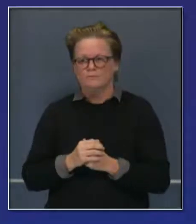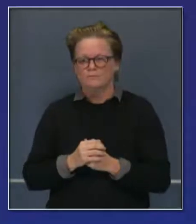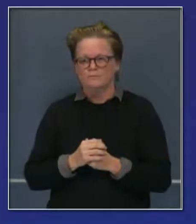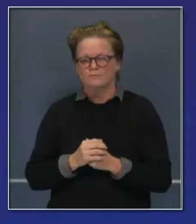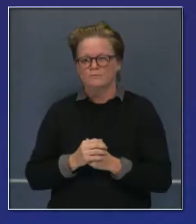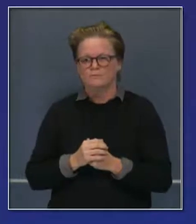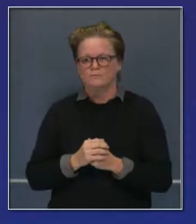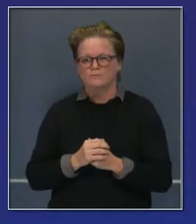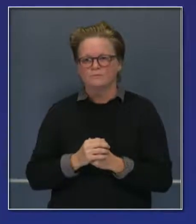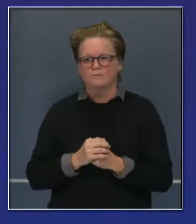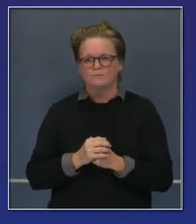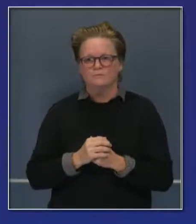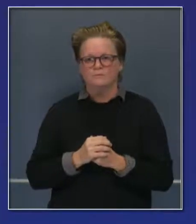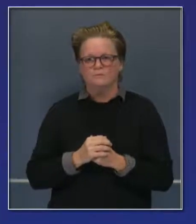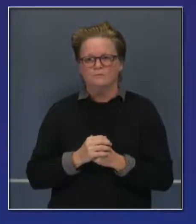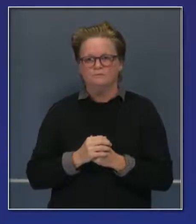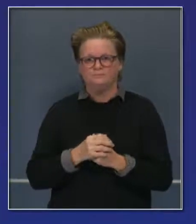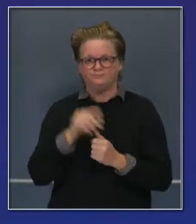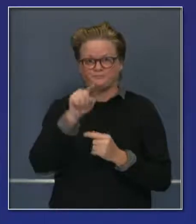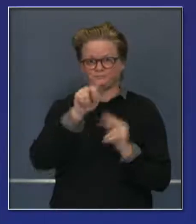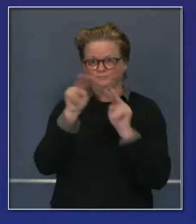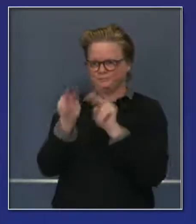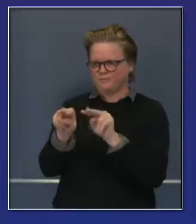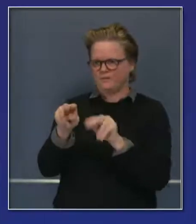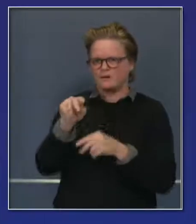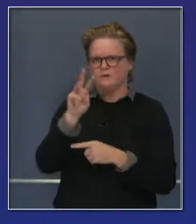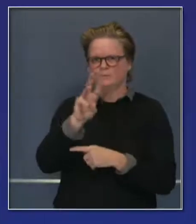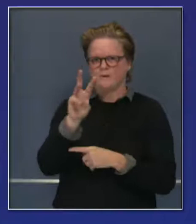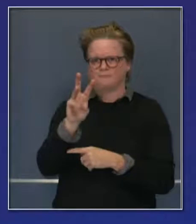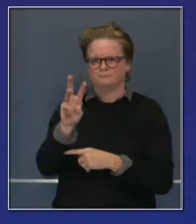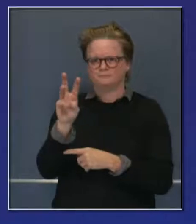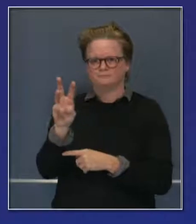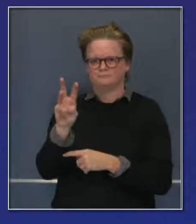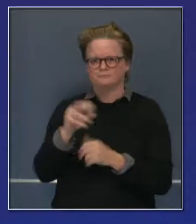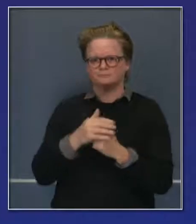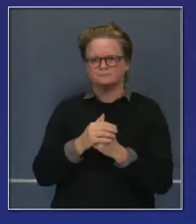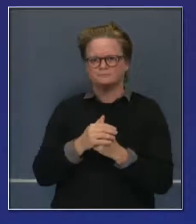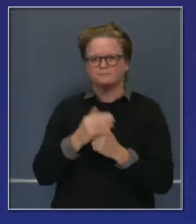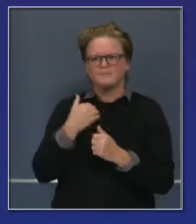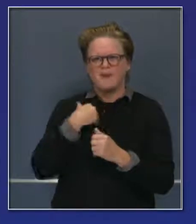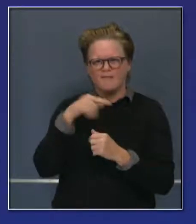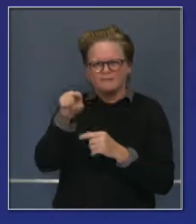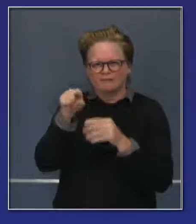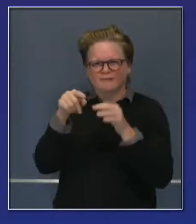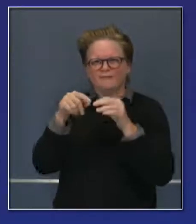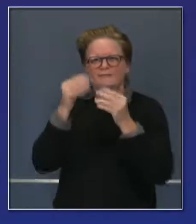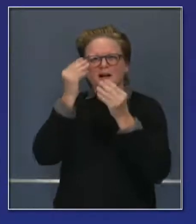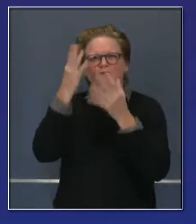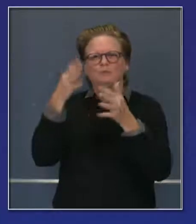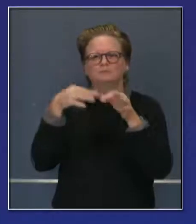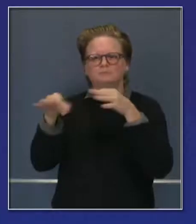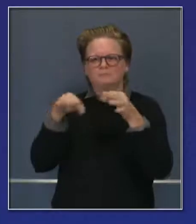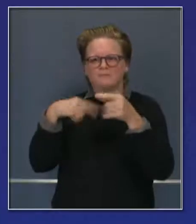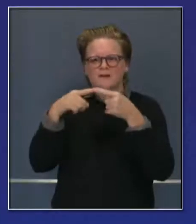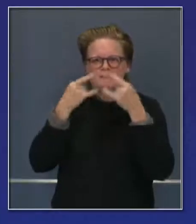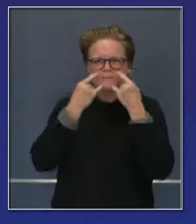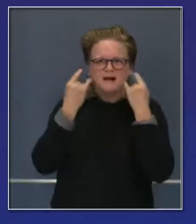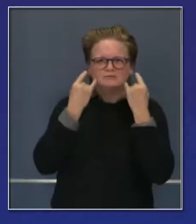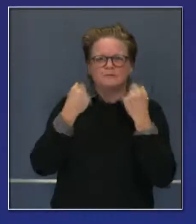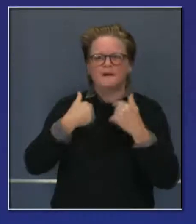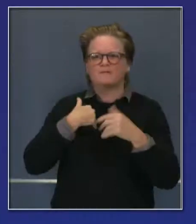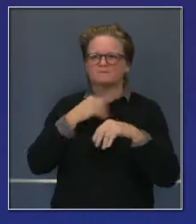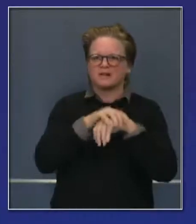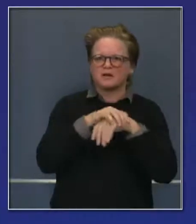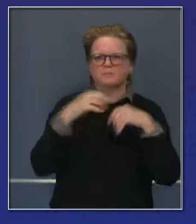our website, I want to do one other thing. These masks, we got some in Spanish, we got them in Korean, Chinese, Vietnamese. You go to